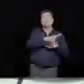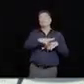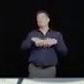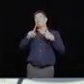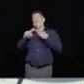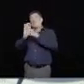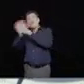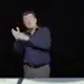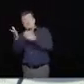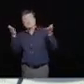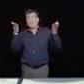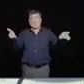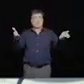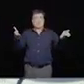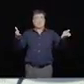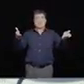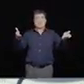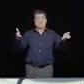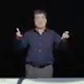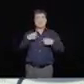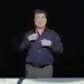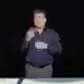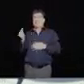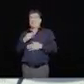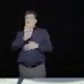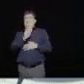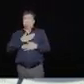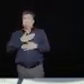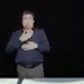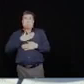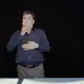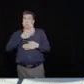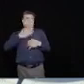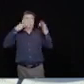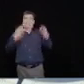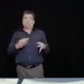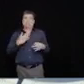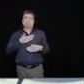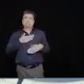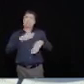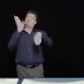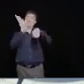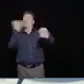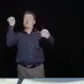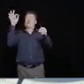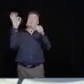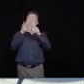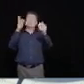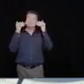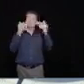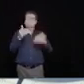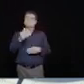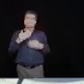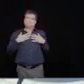It's not my job to say whether an election should happen or not. We have been working, as have my colleagues across the country, I know there's an